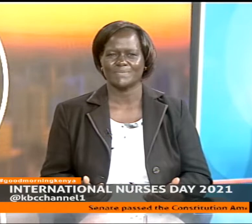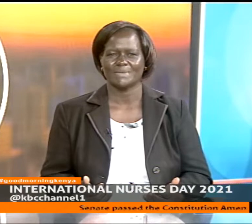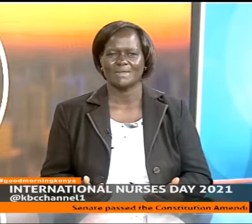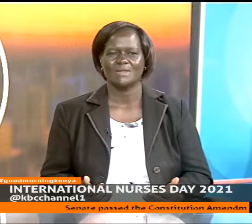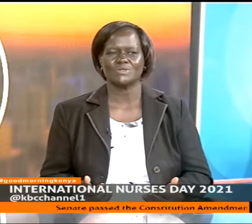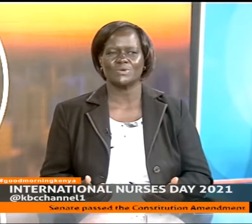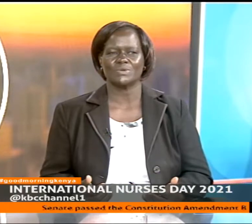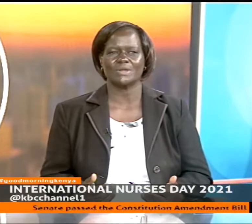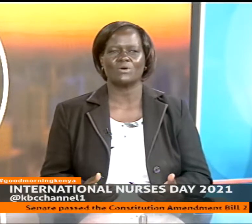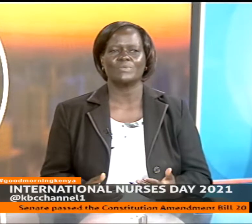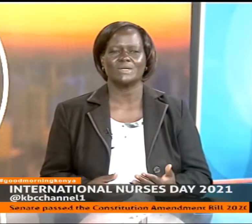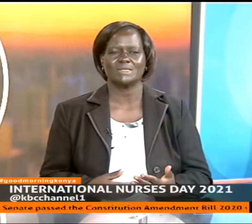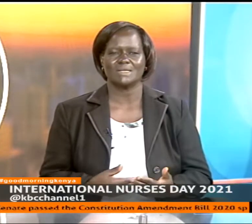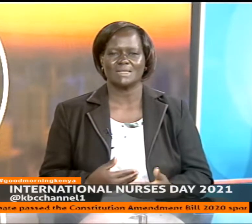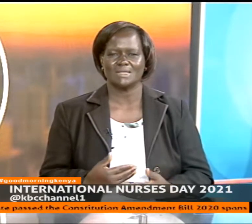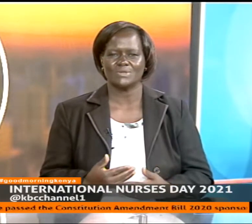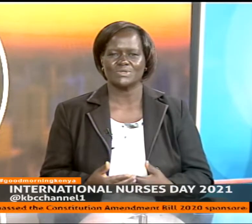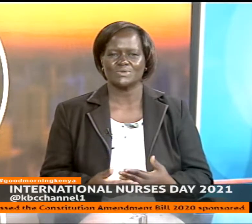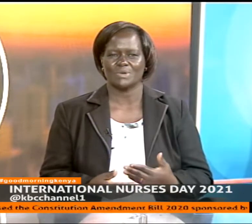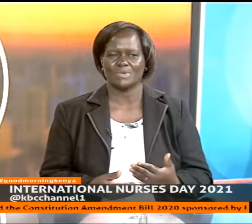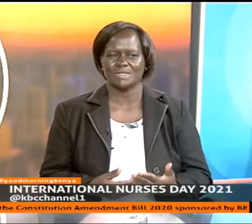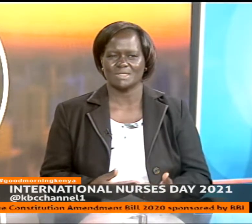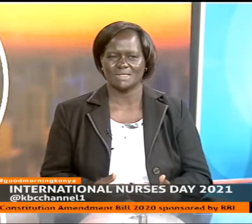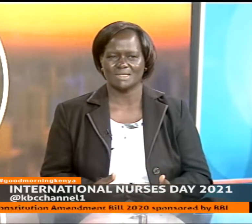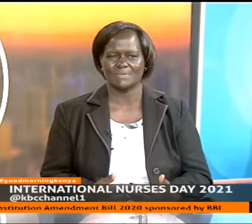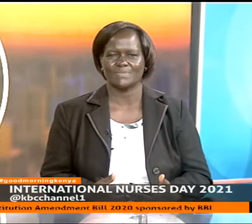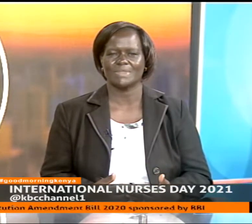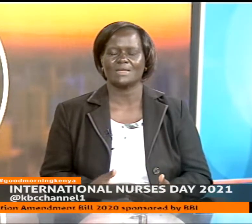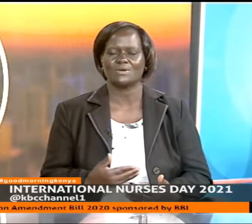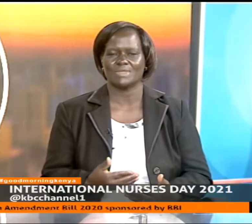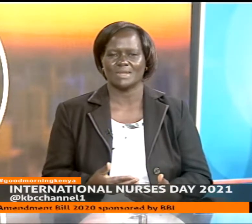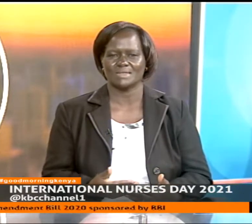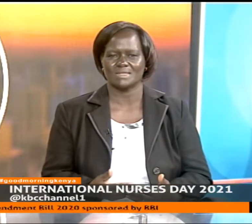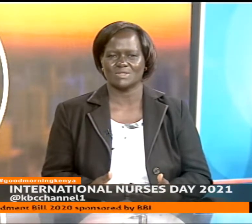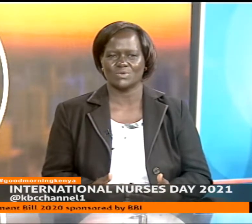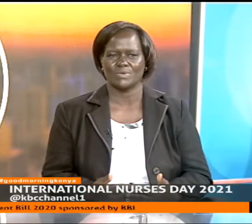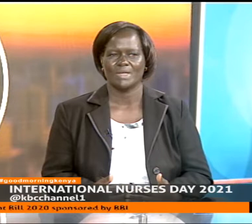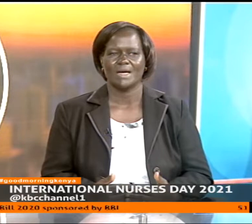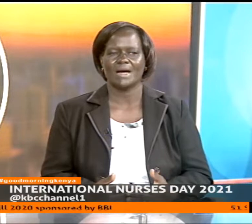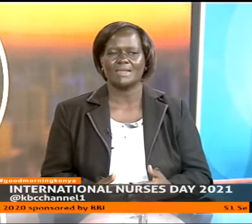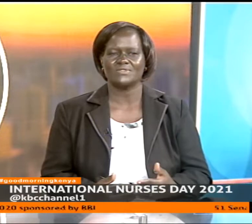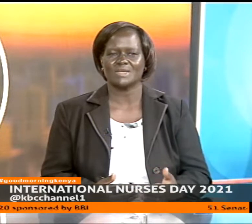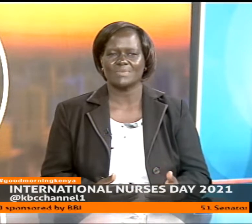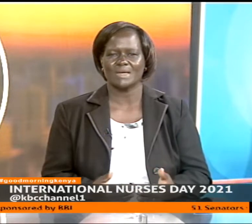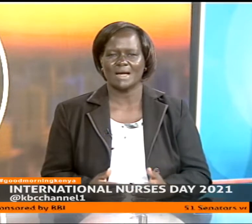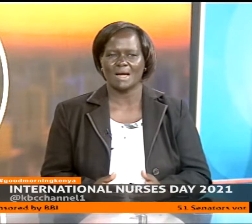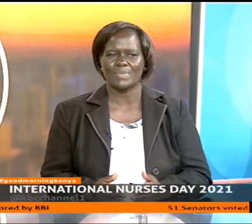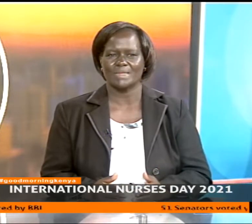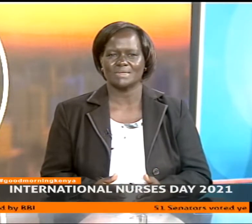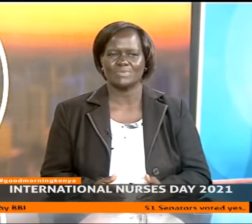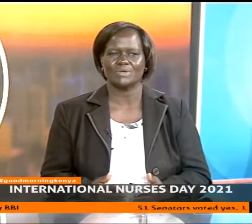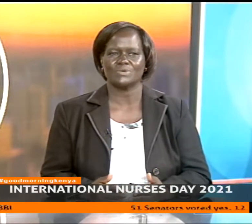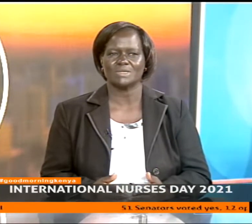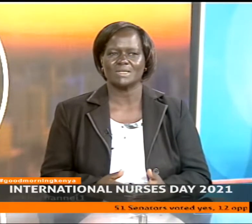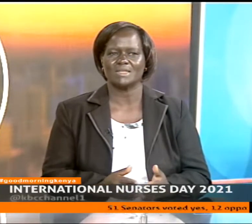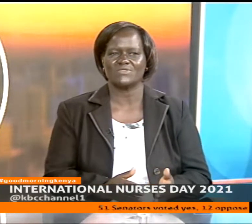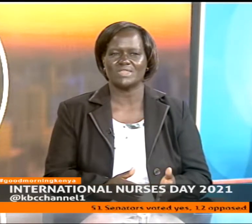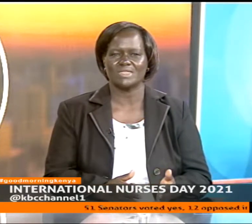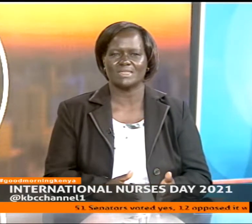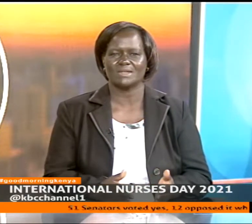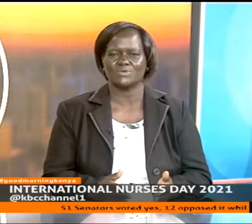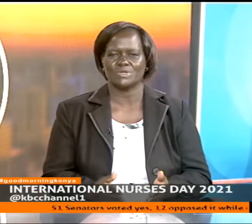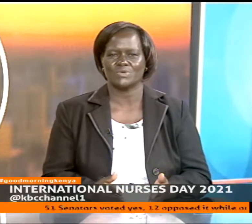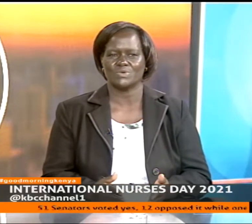body. So the community need also to appreciate the role the nurses do. And if something happens, because